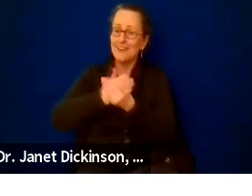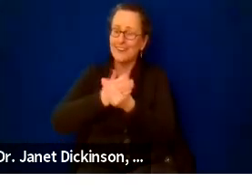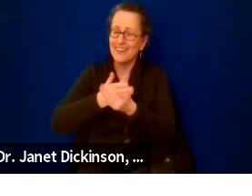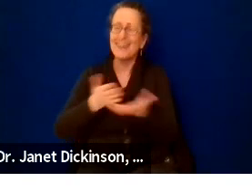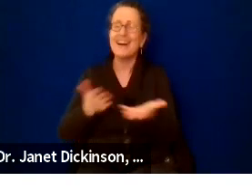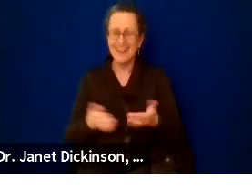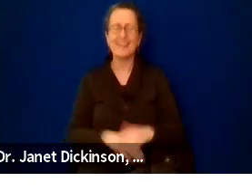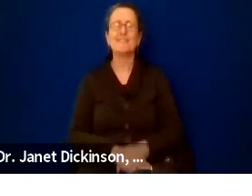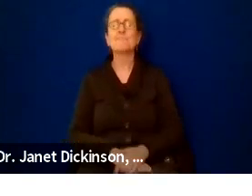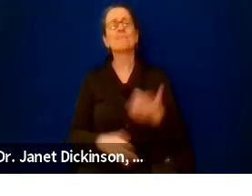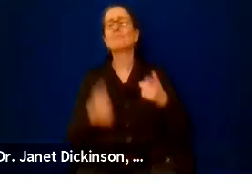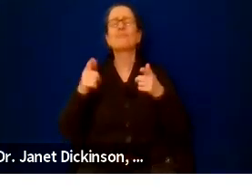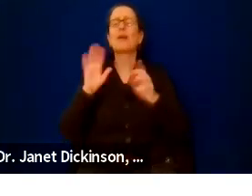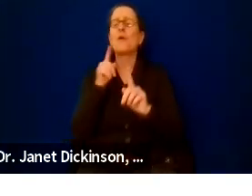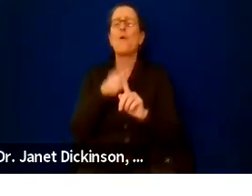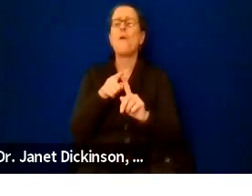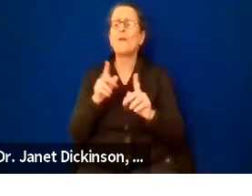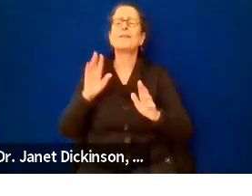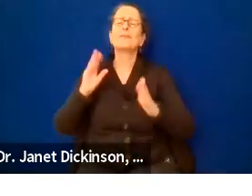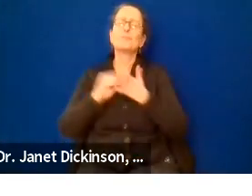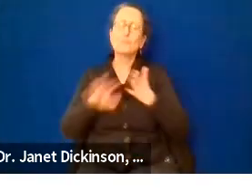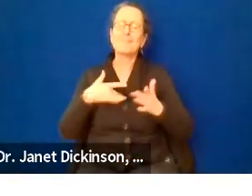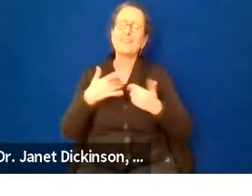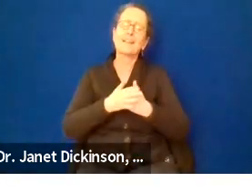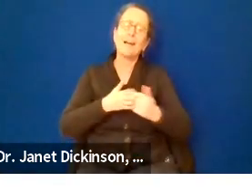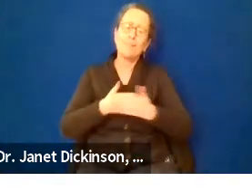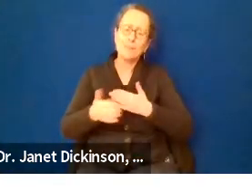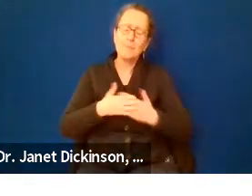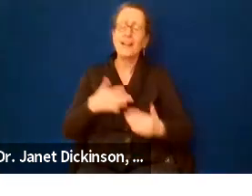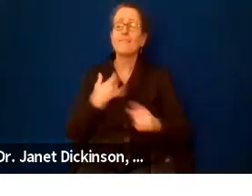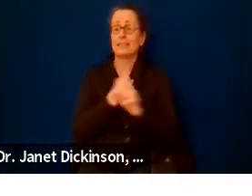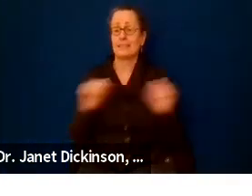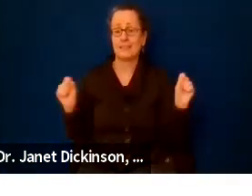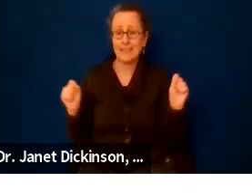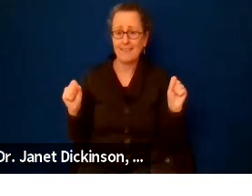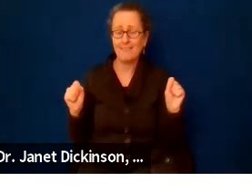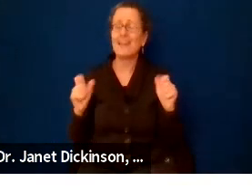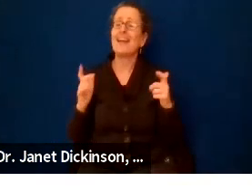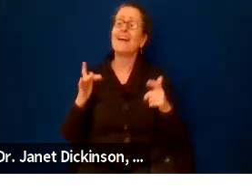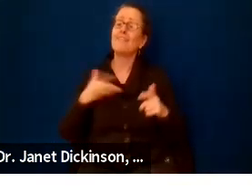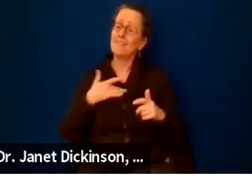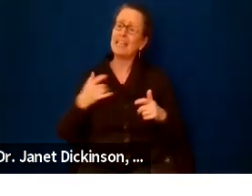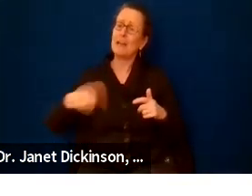our students feel welcome and as safe as possible coming back to school.